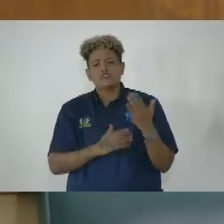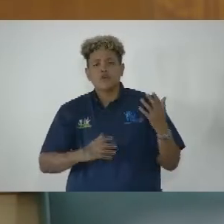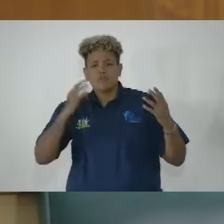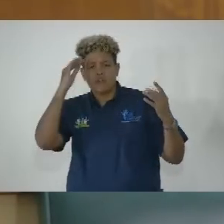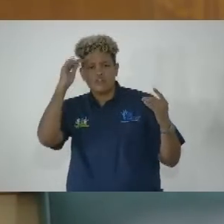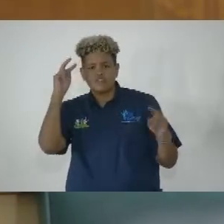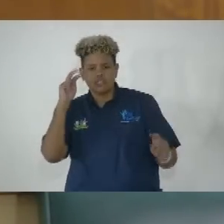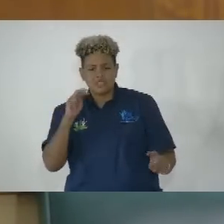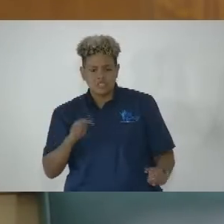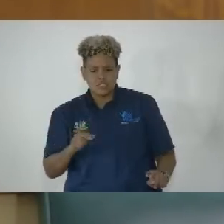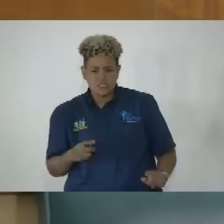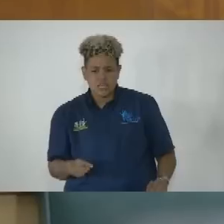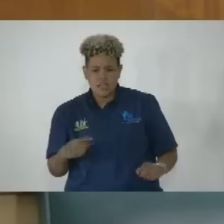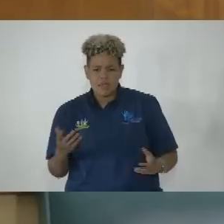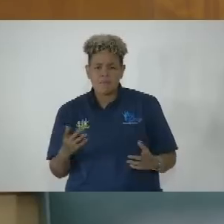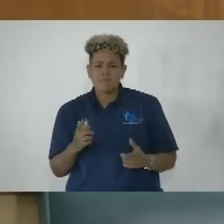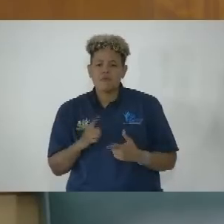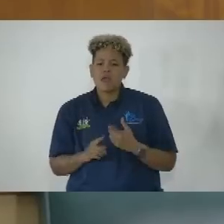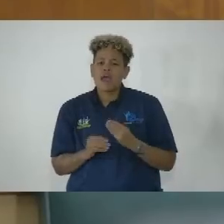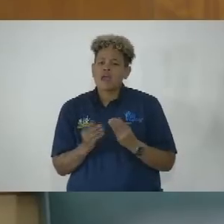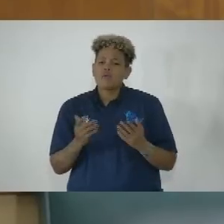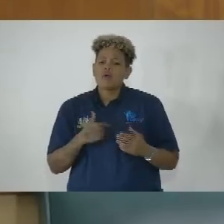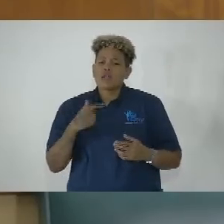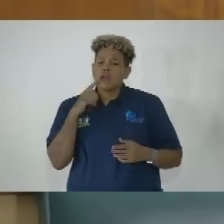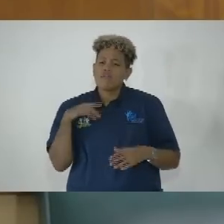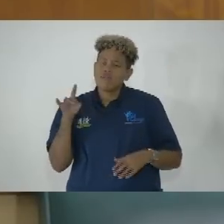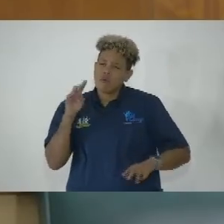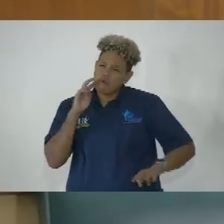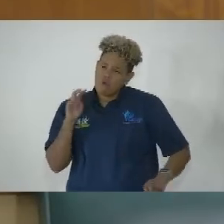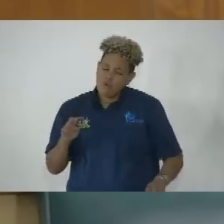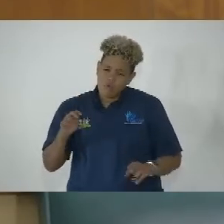considerations. And what I found